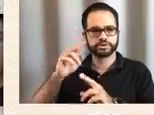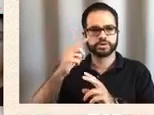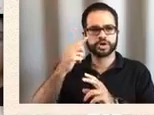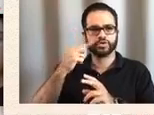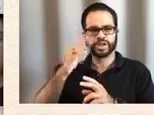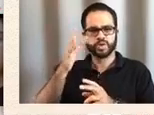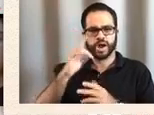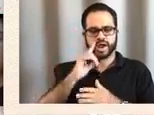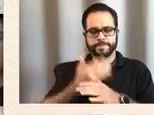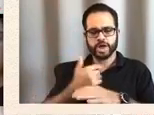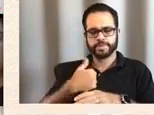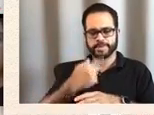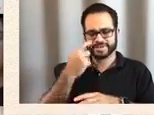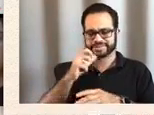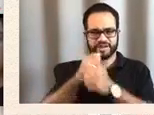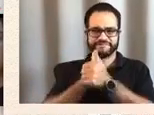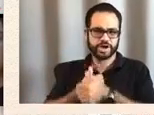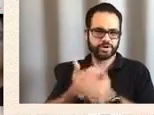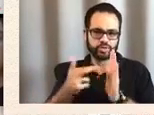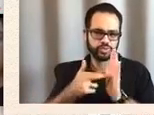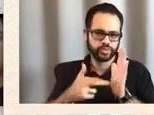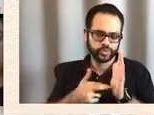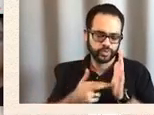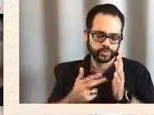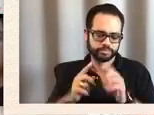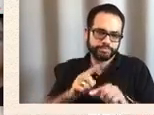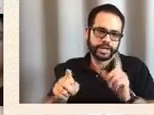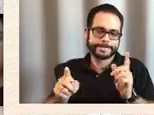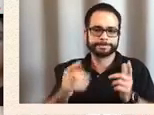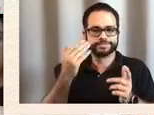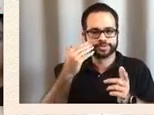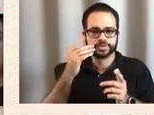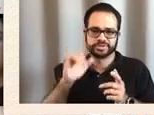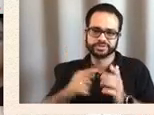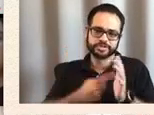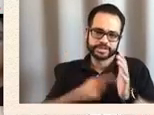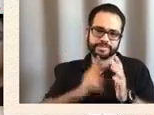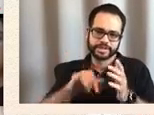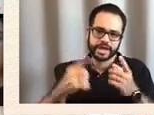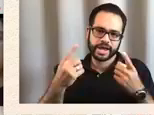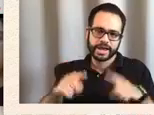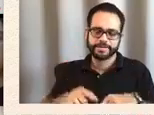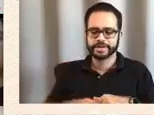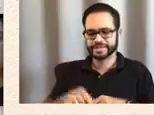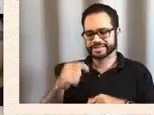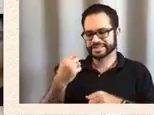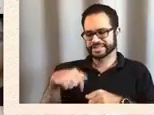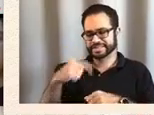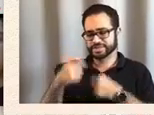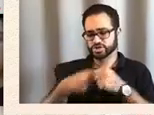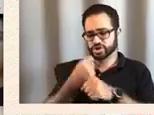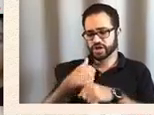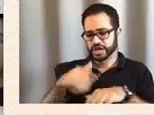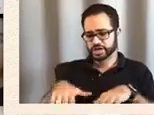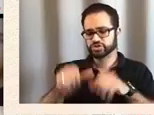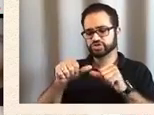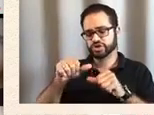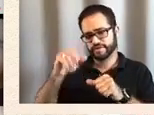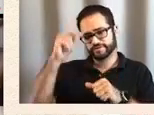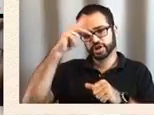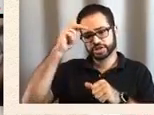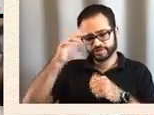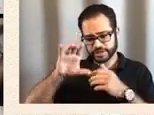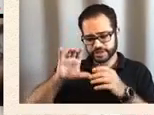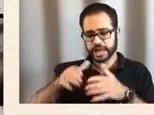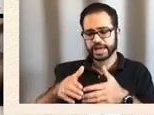follow the procedure more than anything. But you know, you'll encounter that. And then this past year I took a philosophy class, another gen ed, where